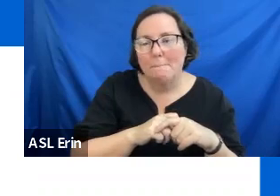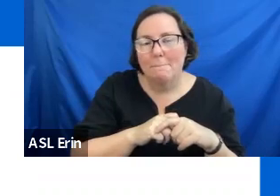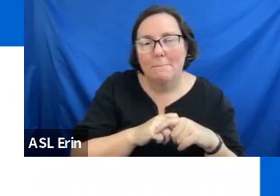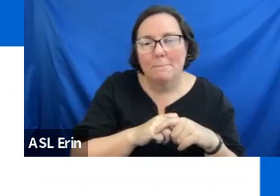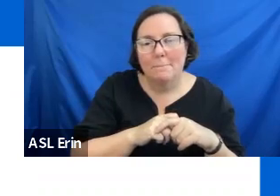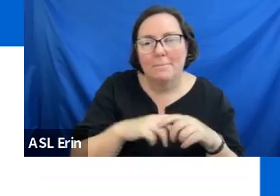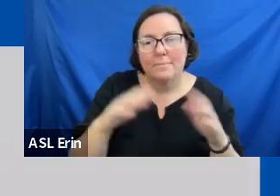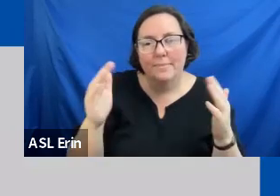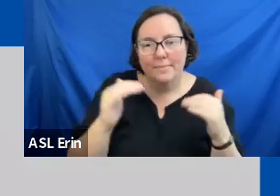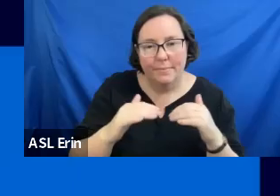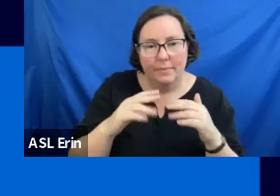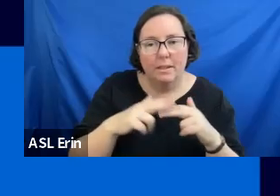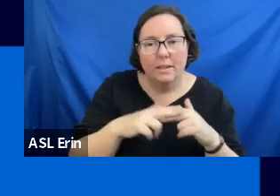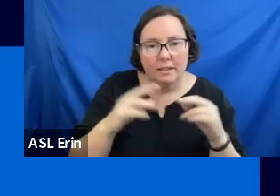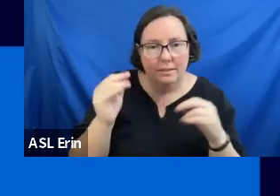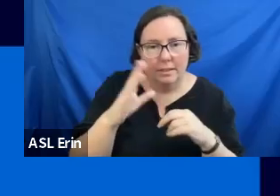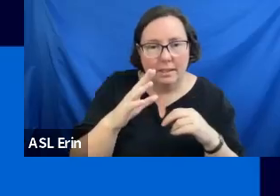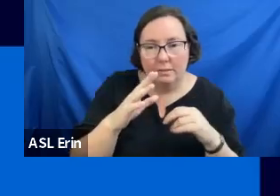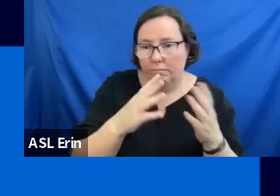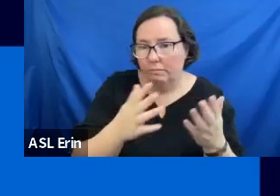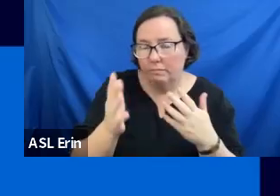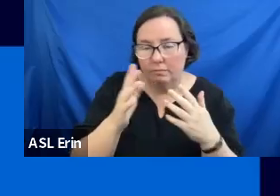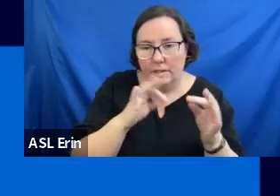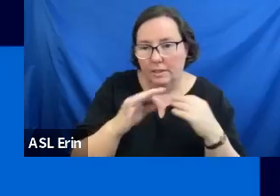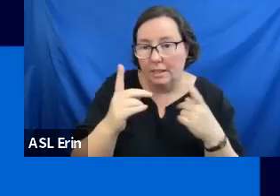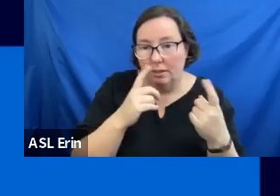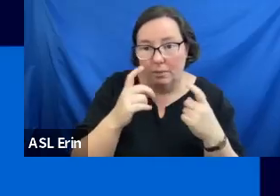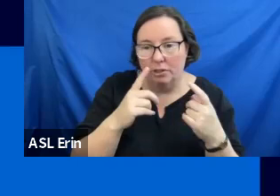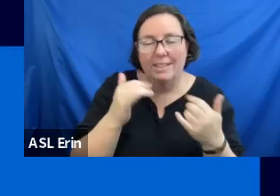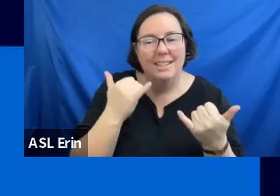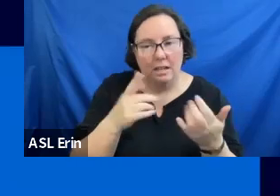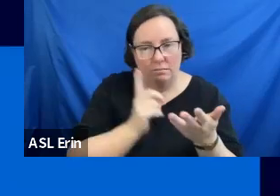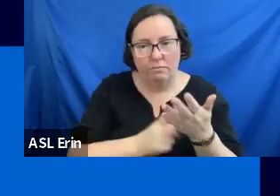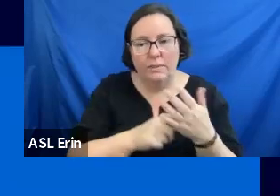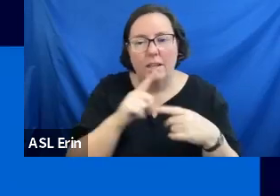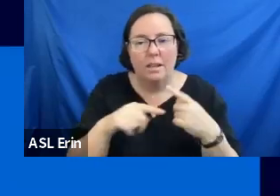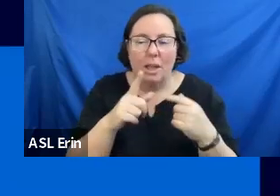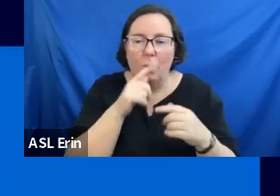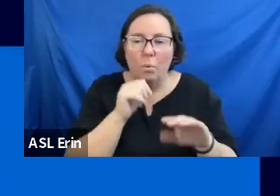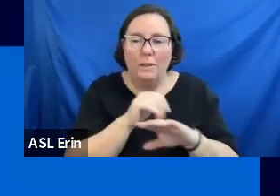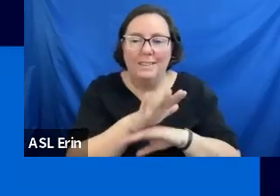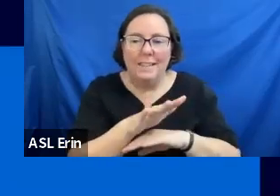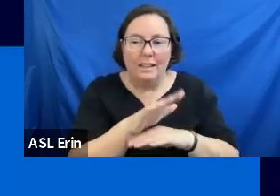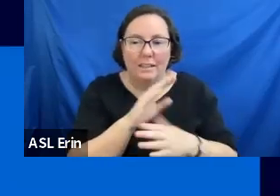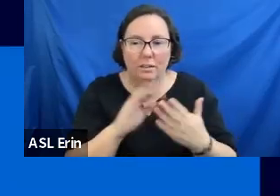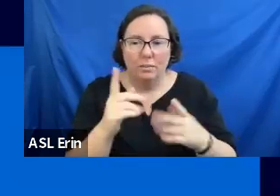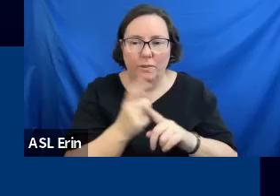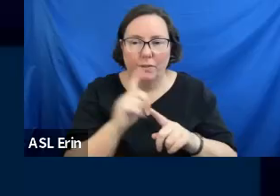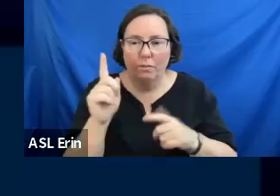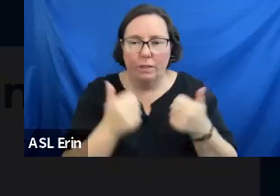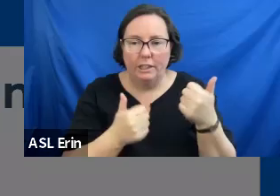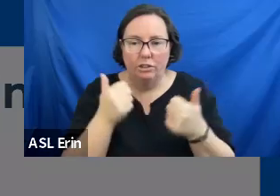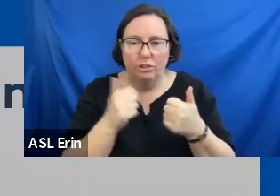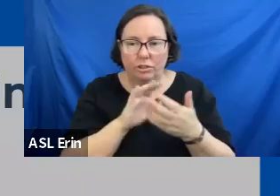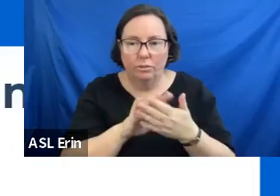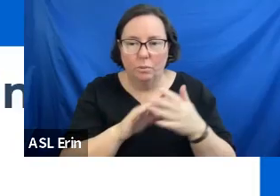We're gonna go to the next slide unless there are questions. Now we're gonna start looking at sending school. You